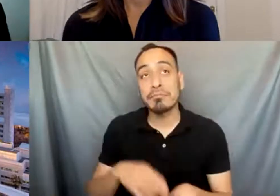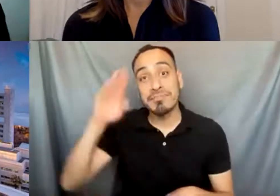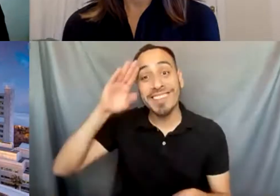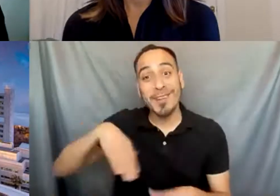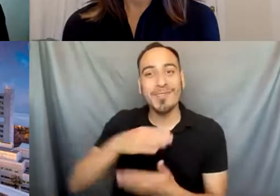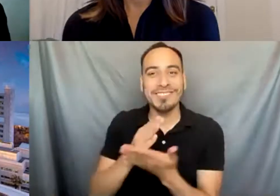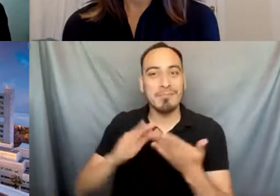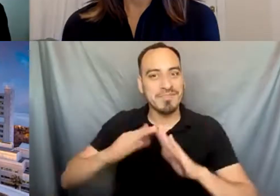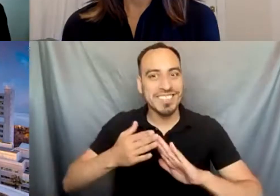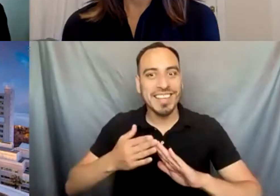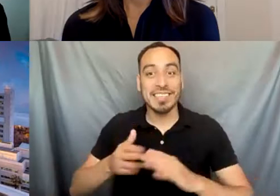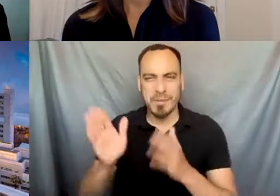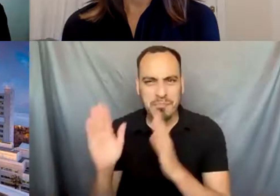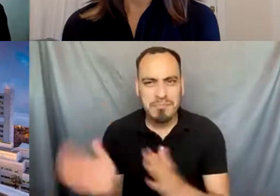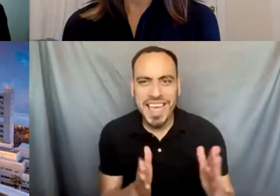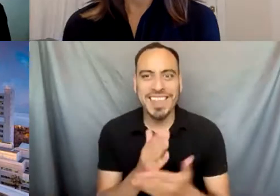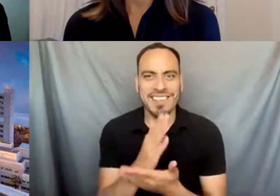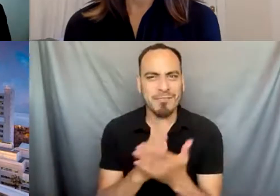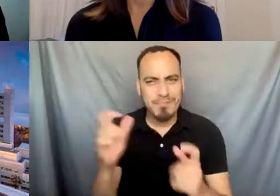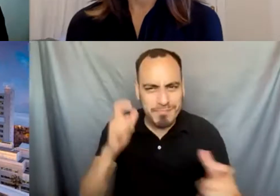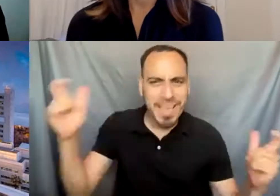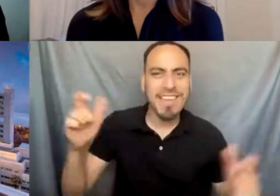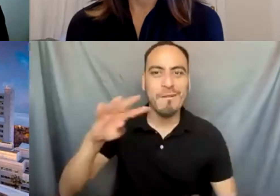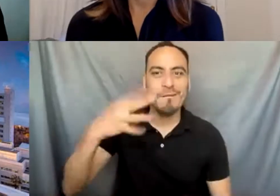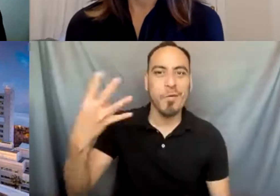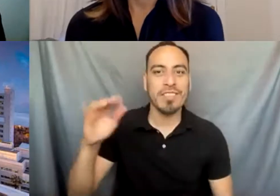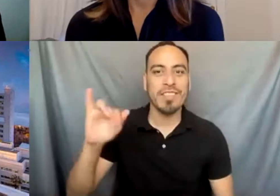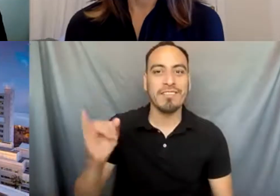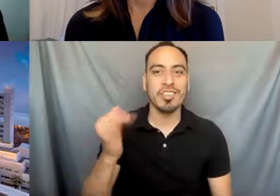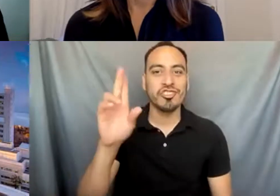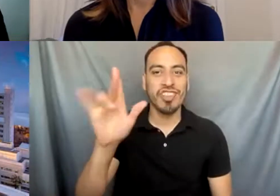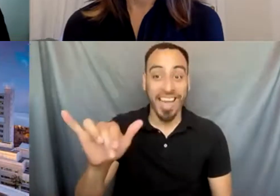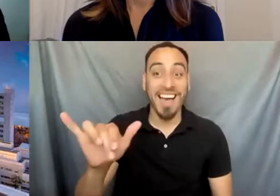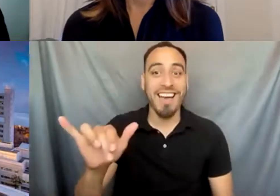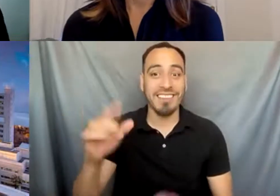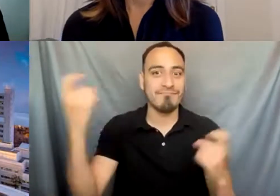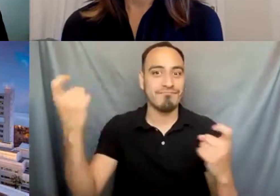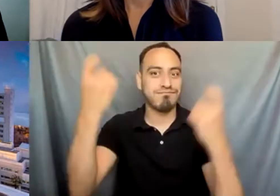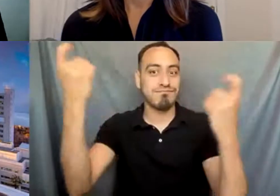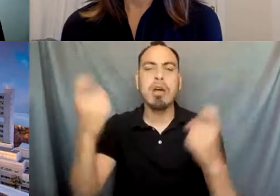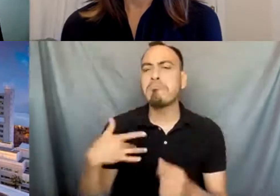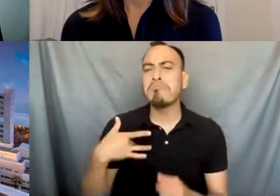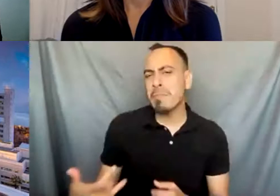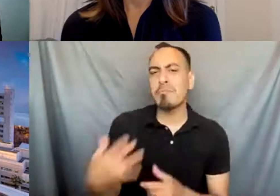planning some big 4th of July celebrations. Those generally are outdoors, but some of them may be